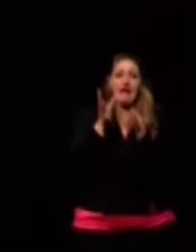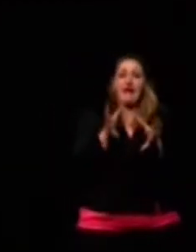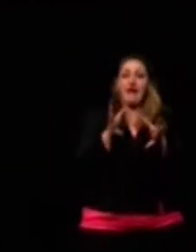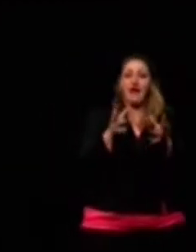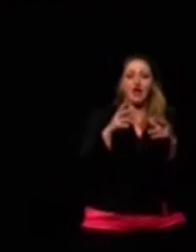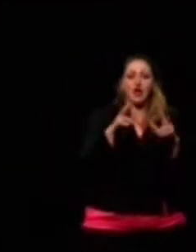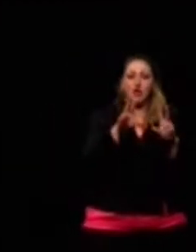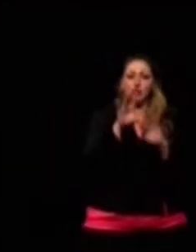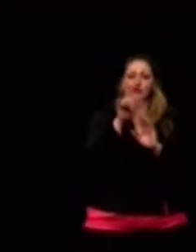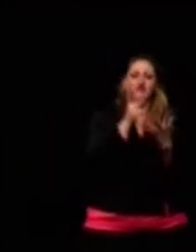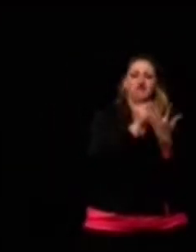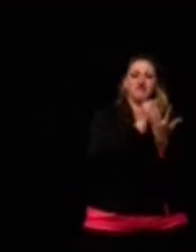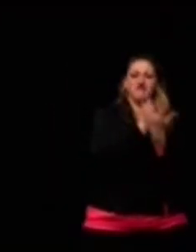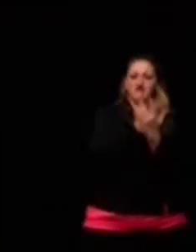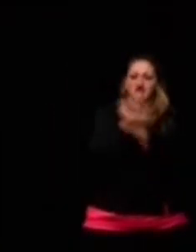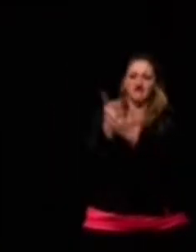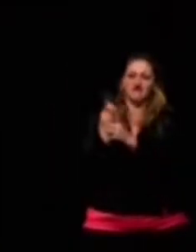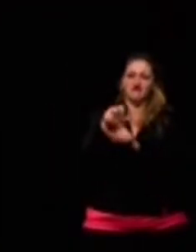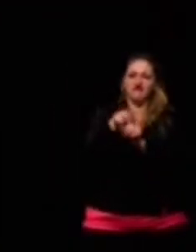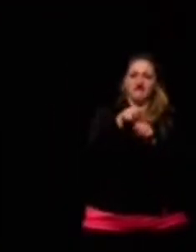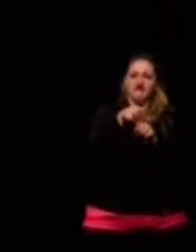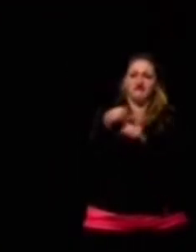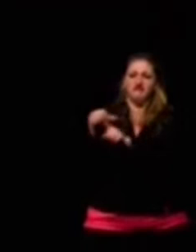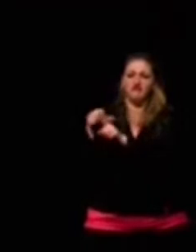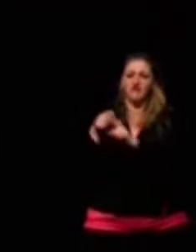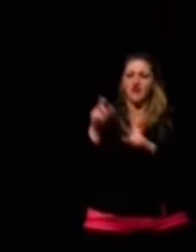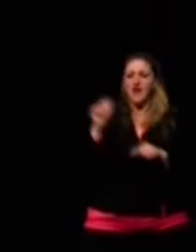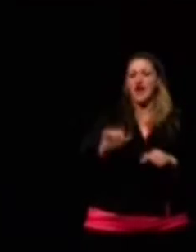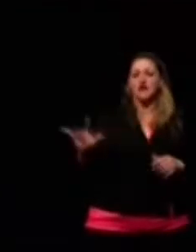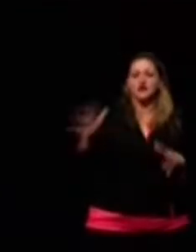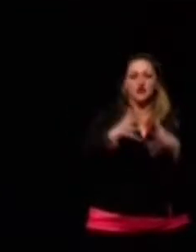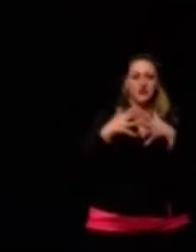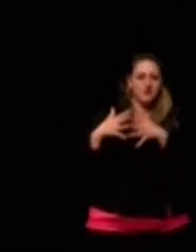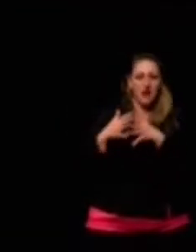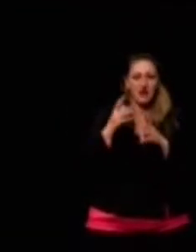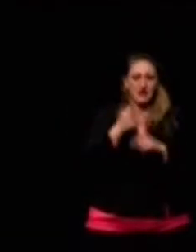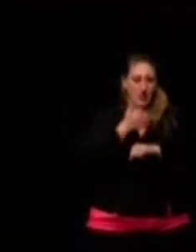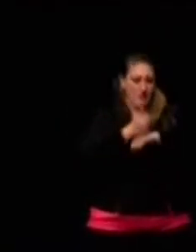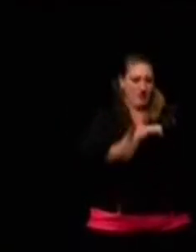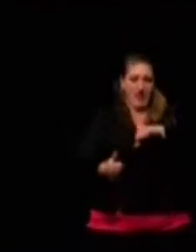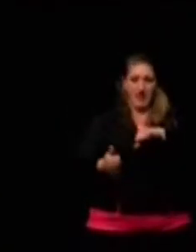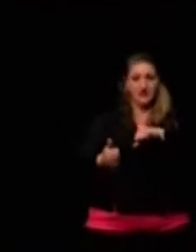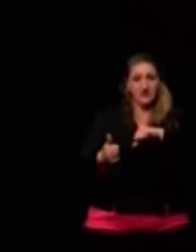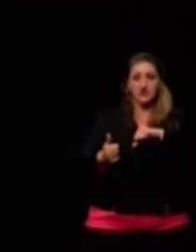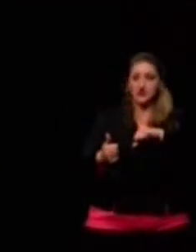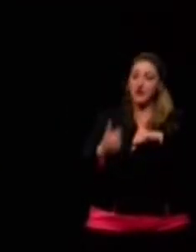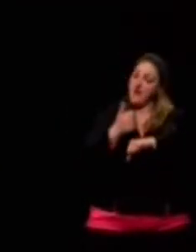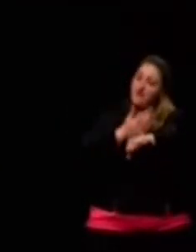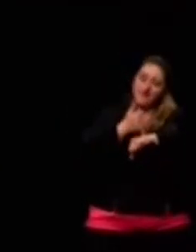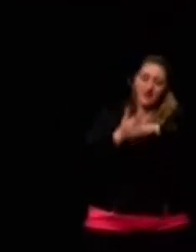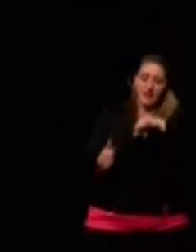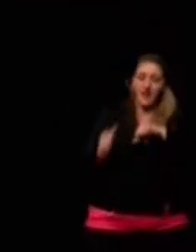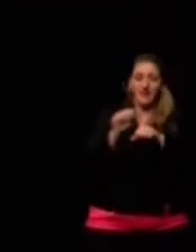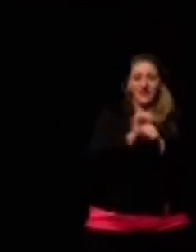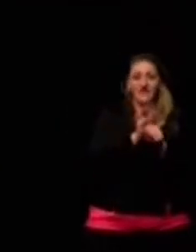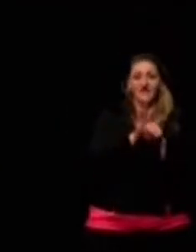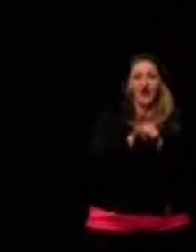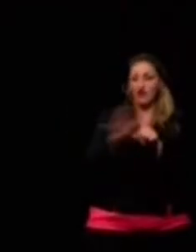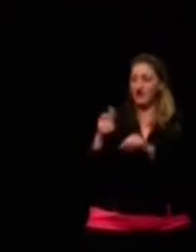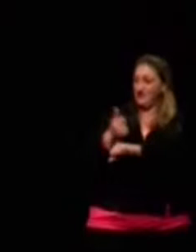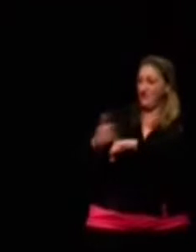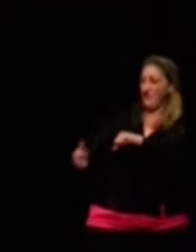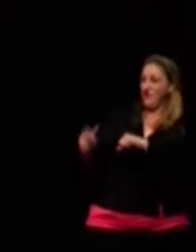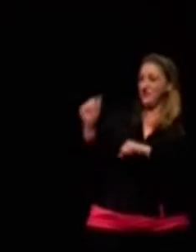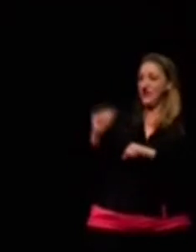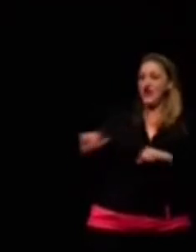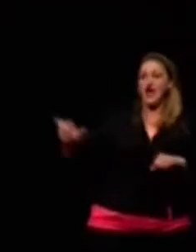Asian Americans, as those previously in power blame the virus on APIs with Harvey Luck. New York needs